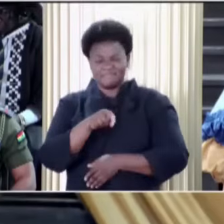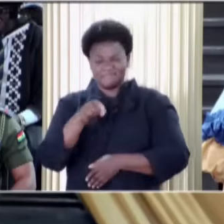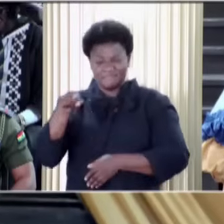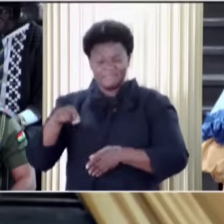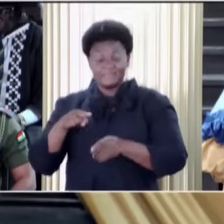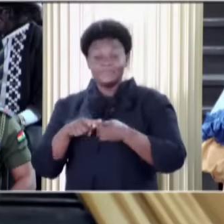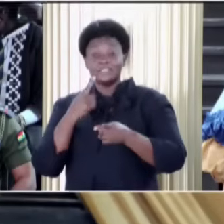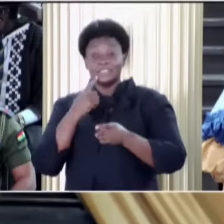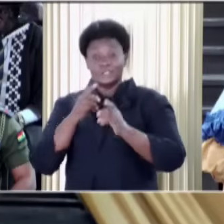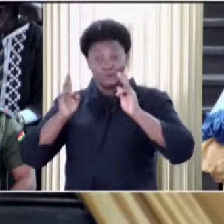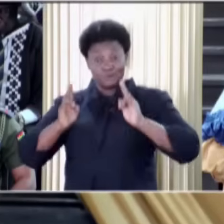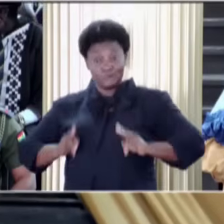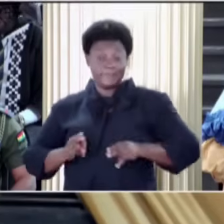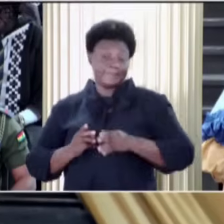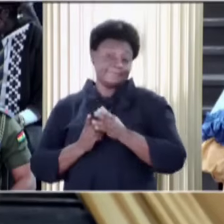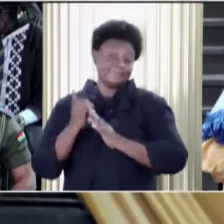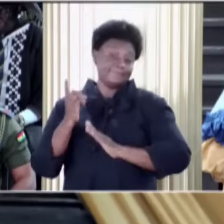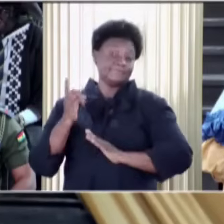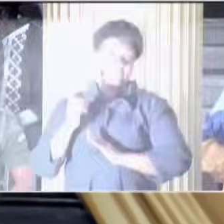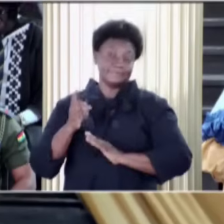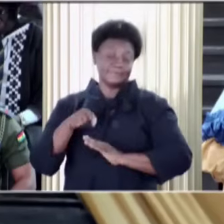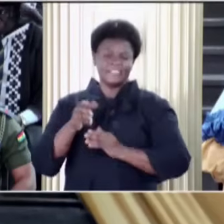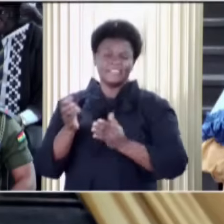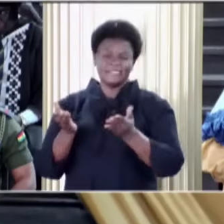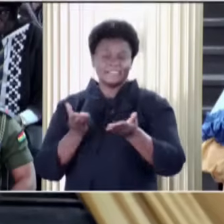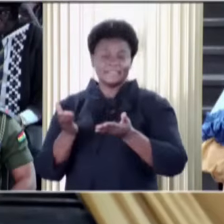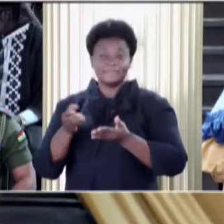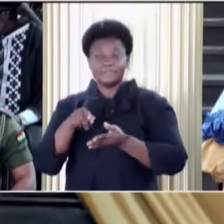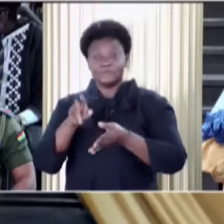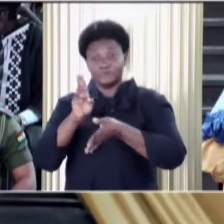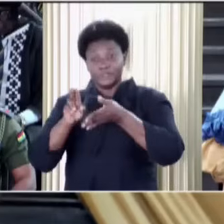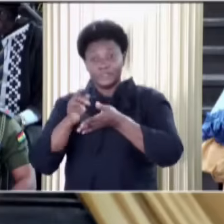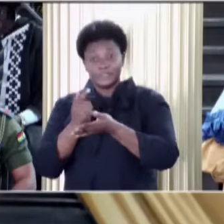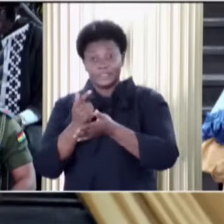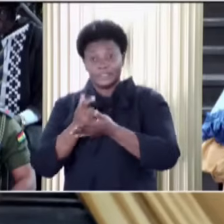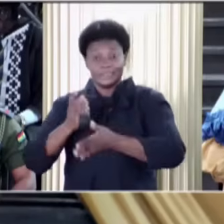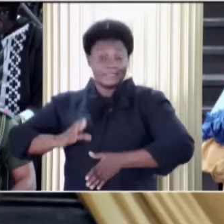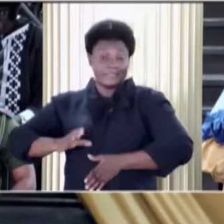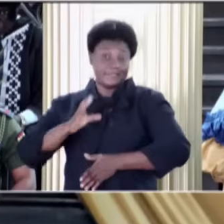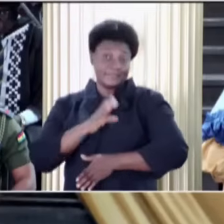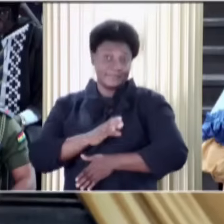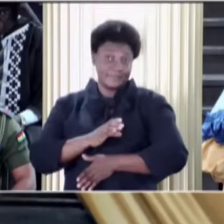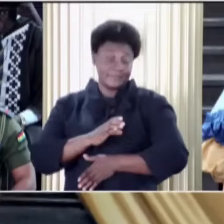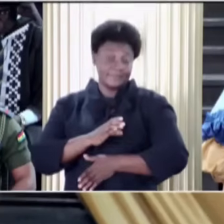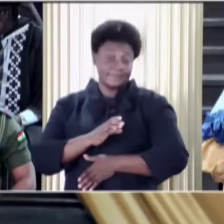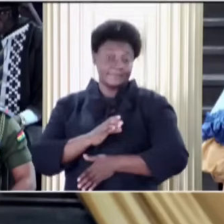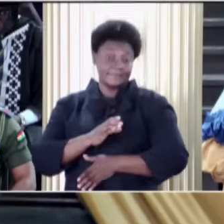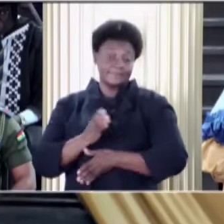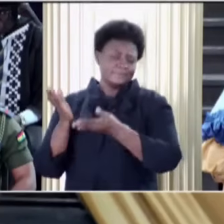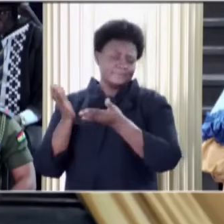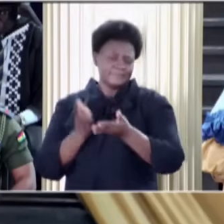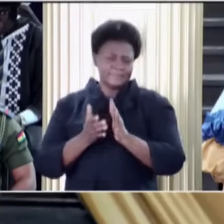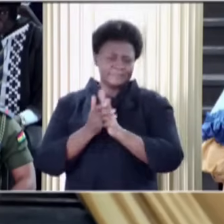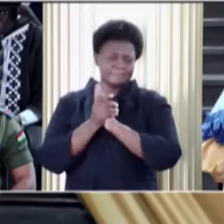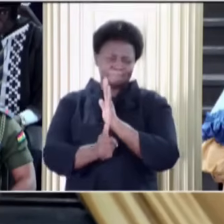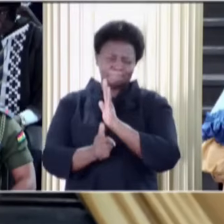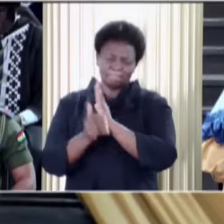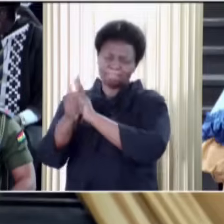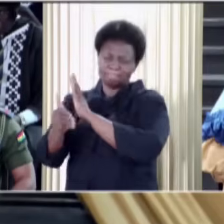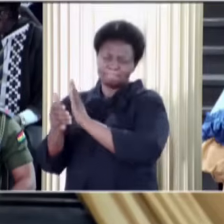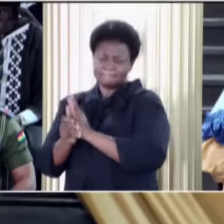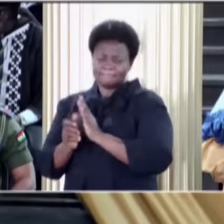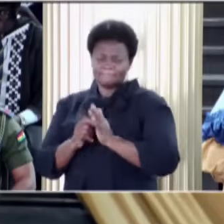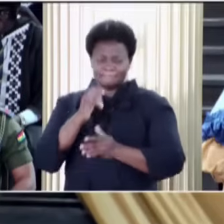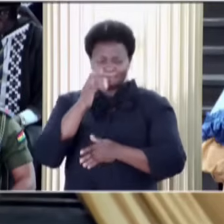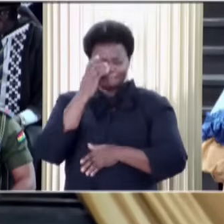human development. She serves on the University of Ghana Council, bringing in expertise in